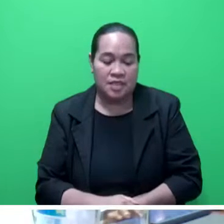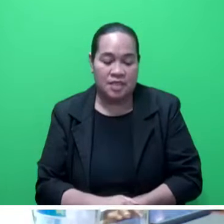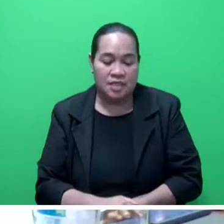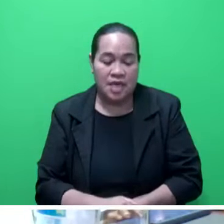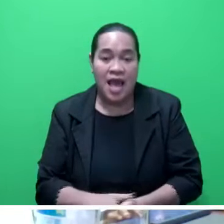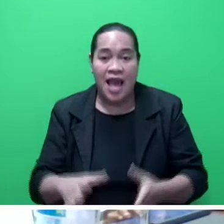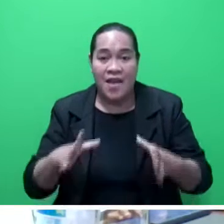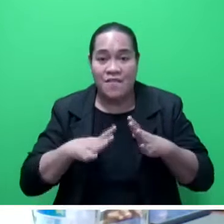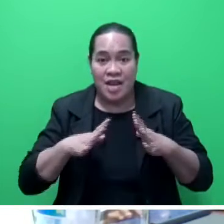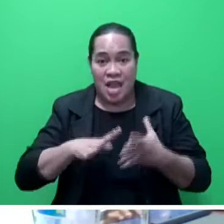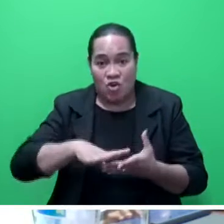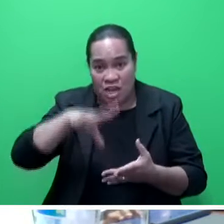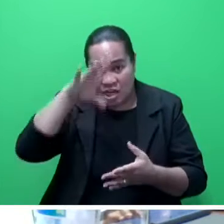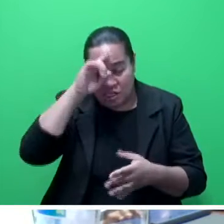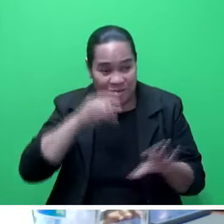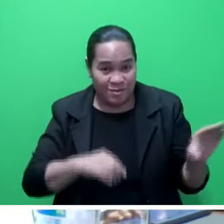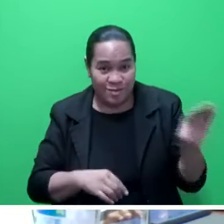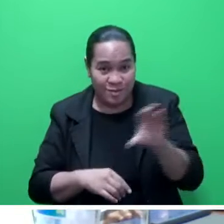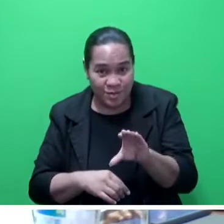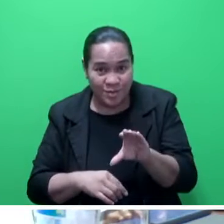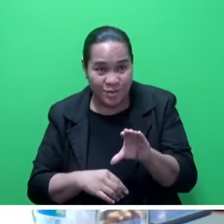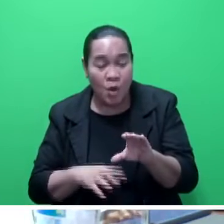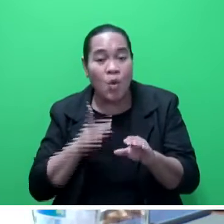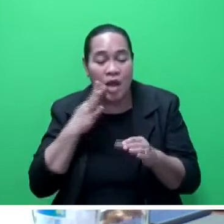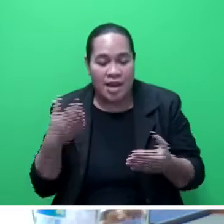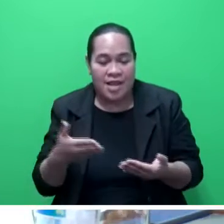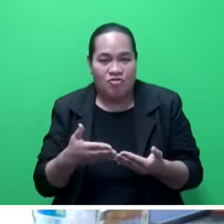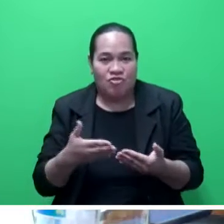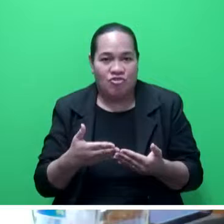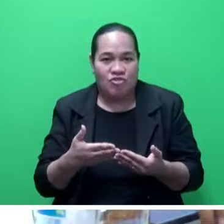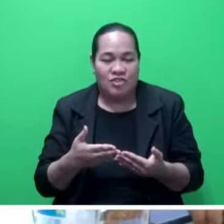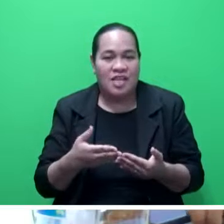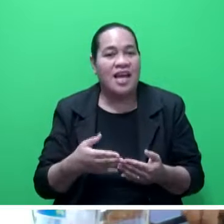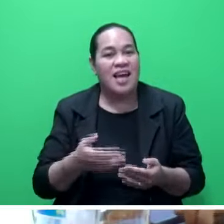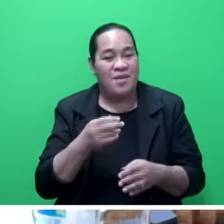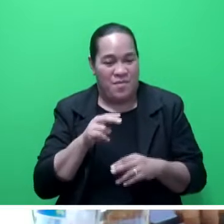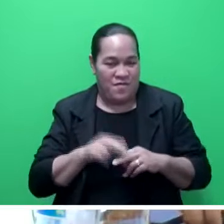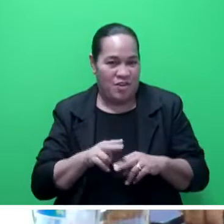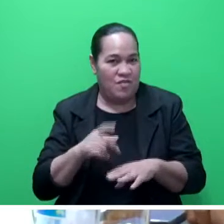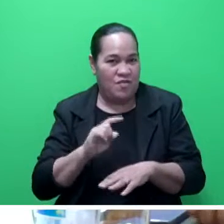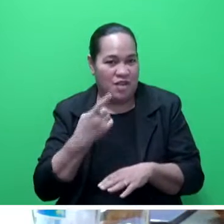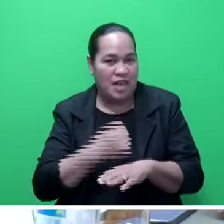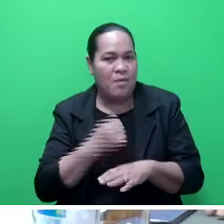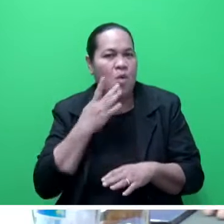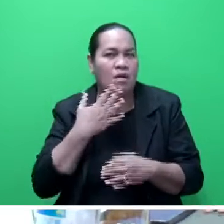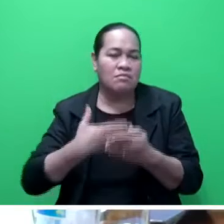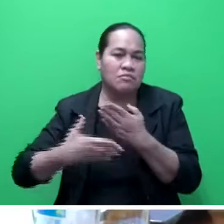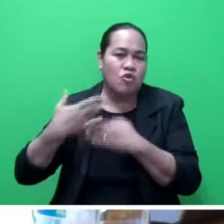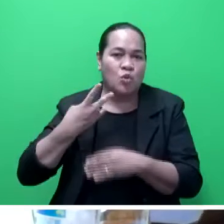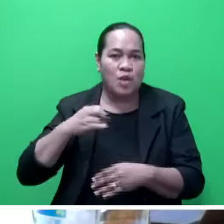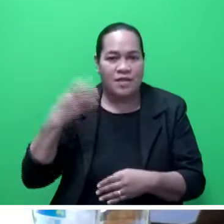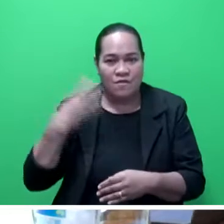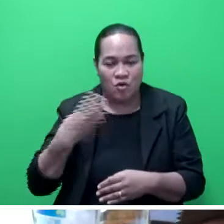Free Education Grant Initiative was introduced by the Fiji First government in the year 2014 to